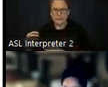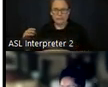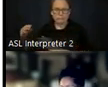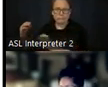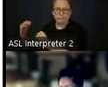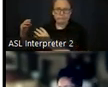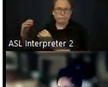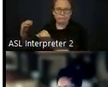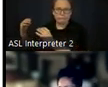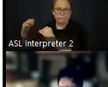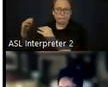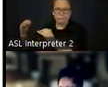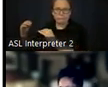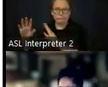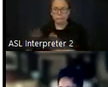That's it.